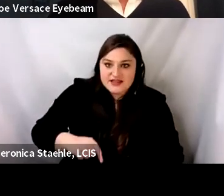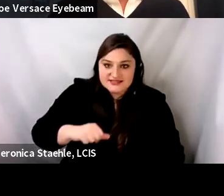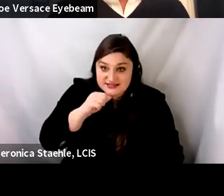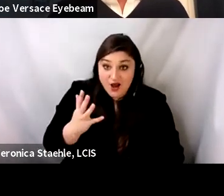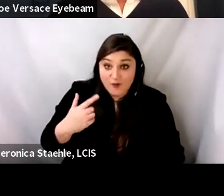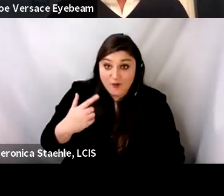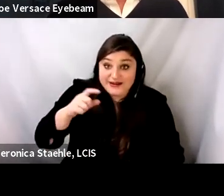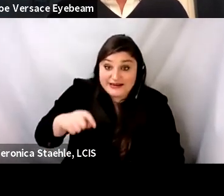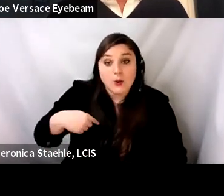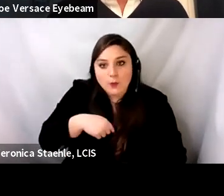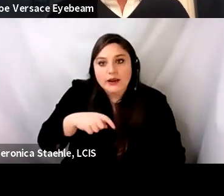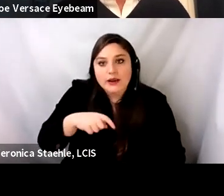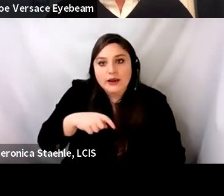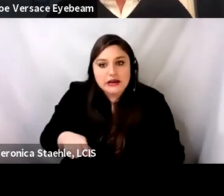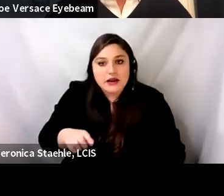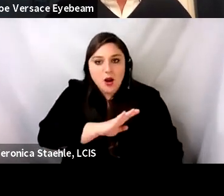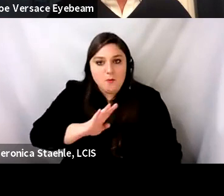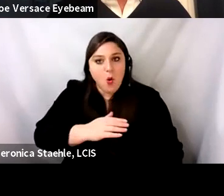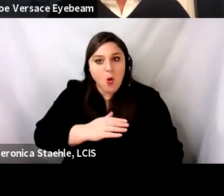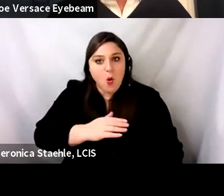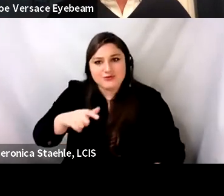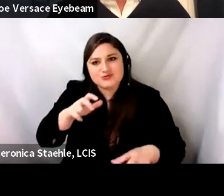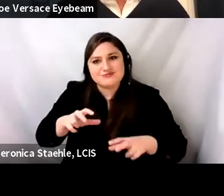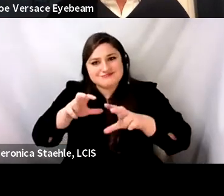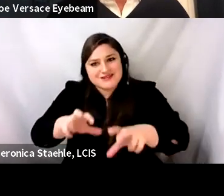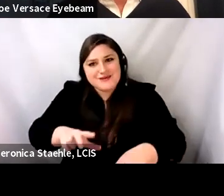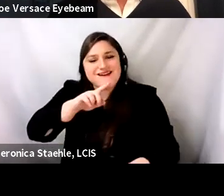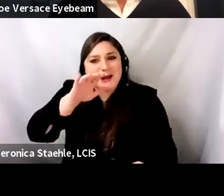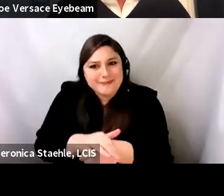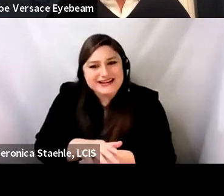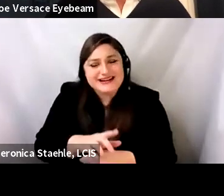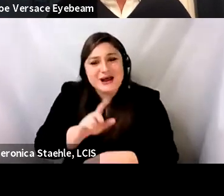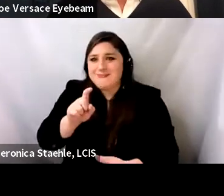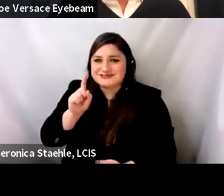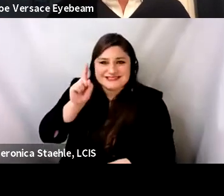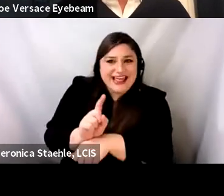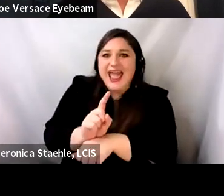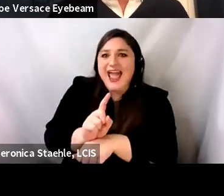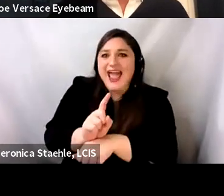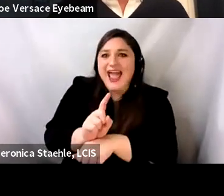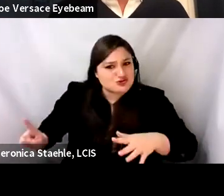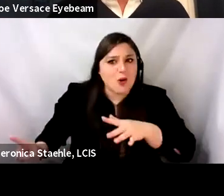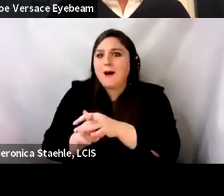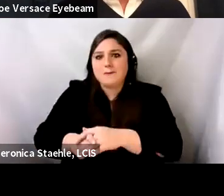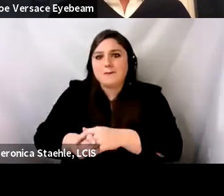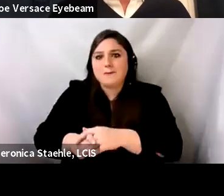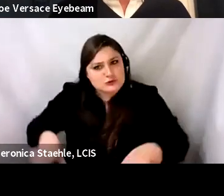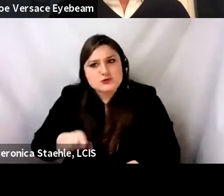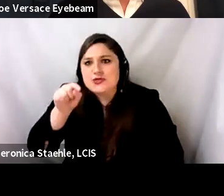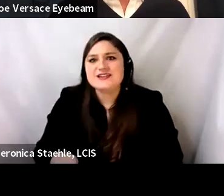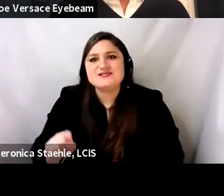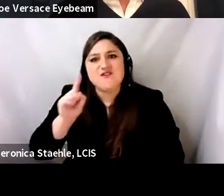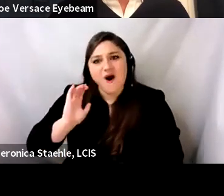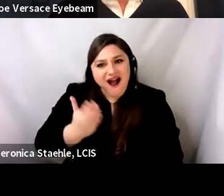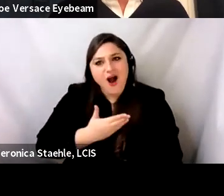cause and stand up. And I think the stakes have been raised for all of us in the community that have time